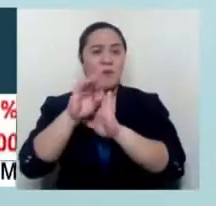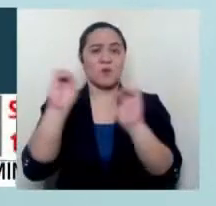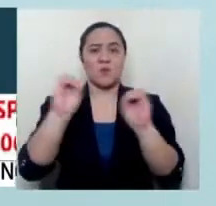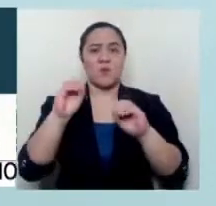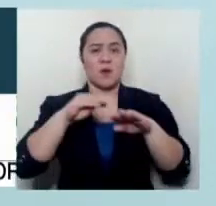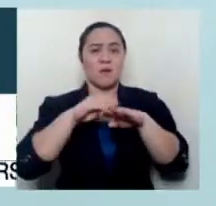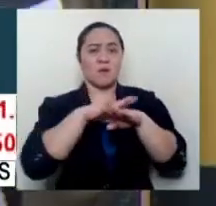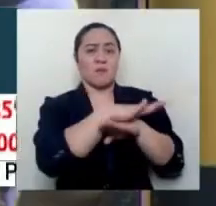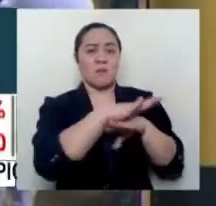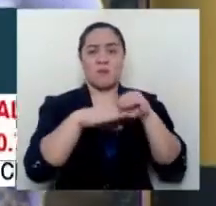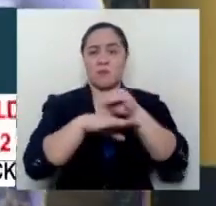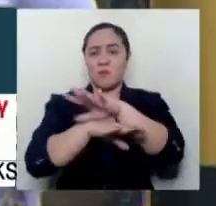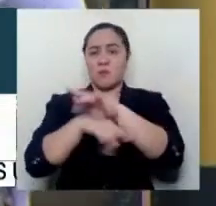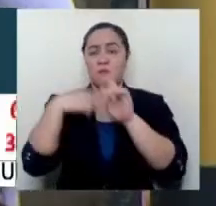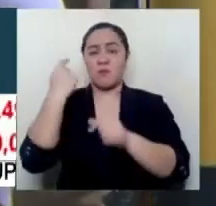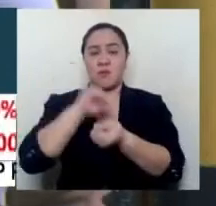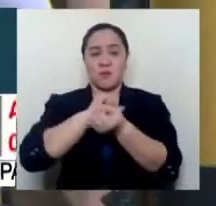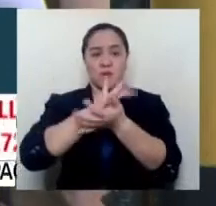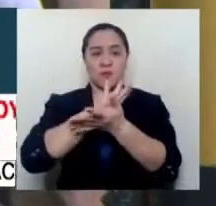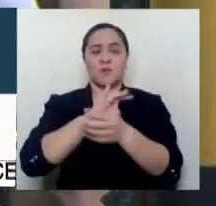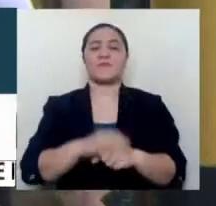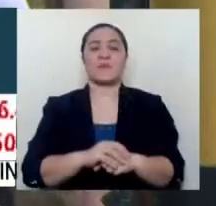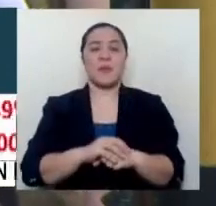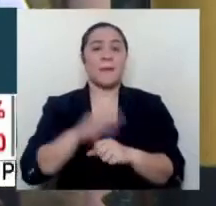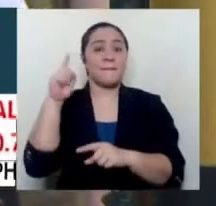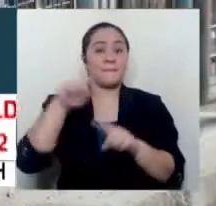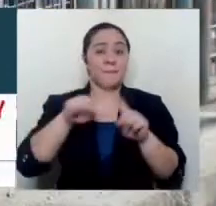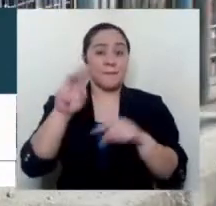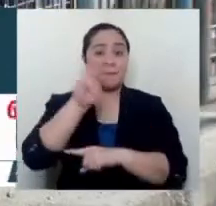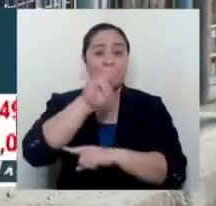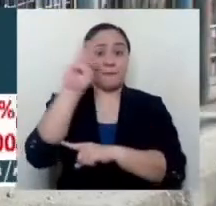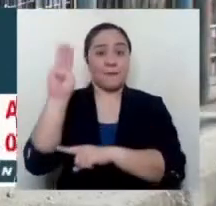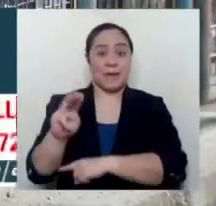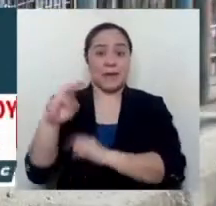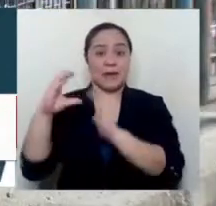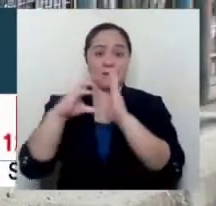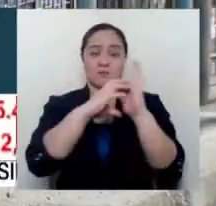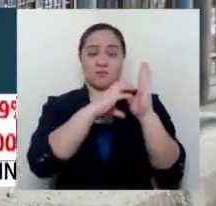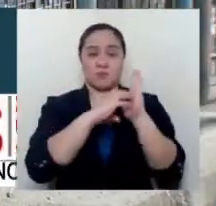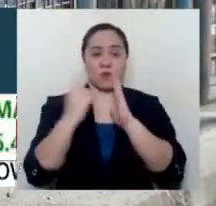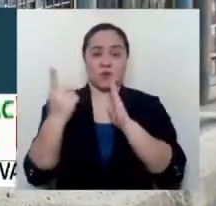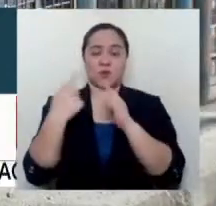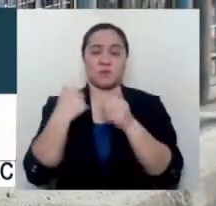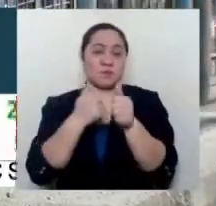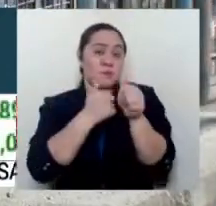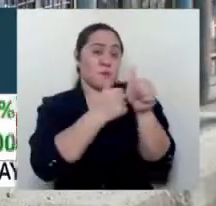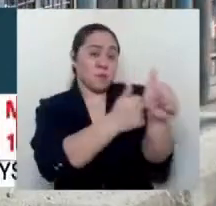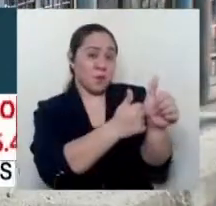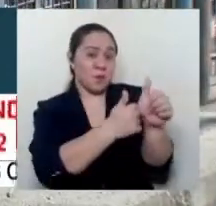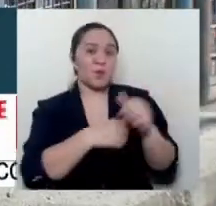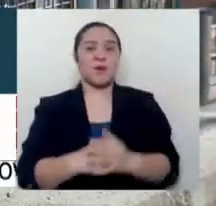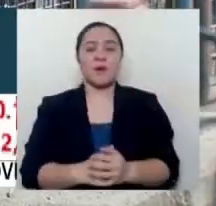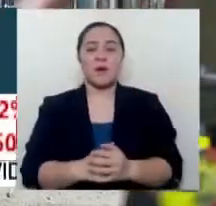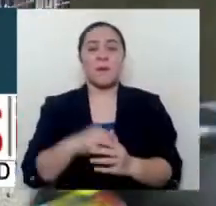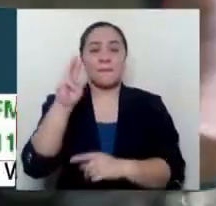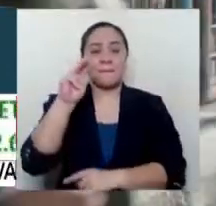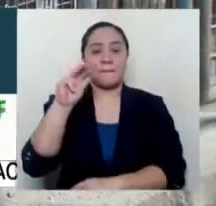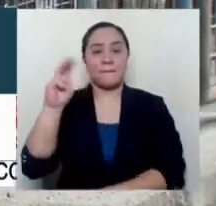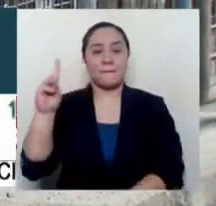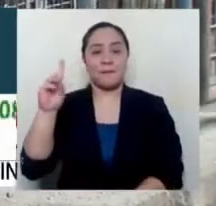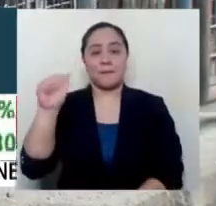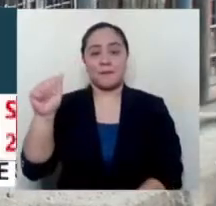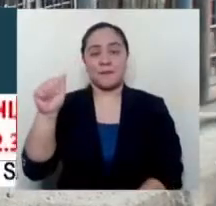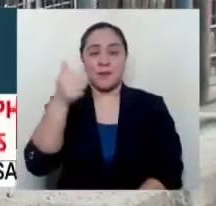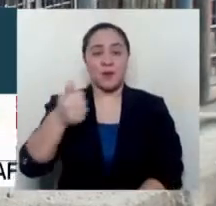of COVID-19. And the rest of the capital region will or could soon follow suit. Metro Manila Development